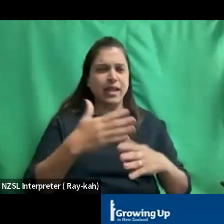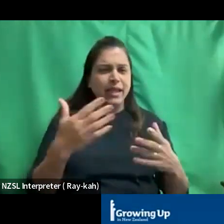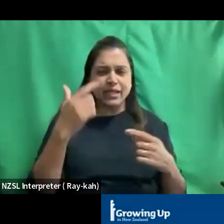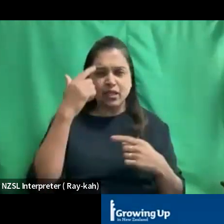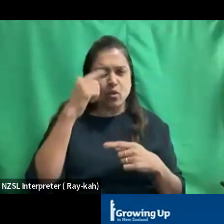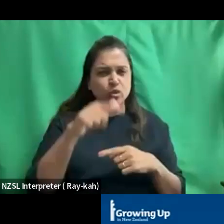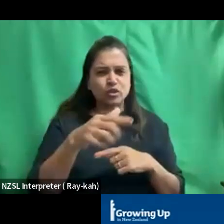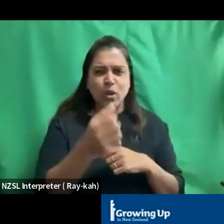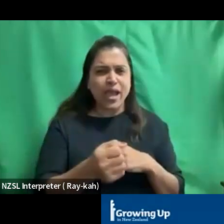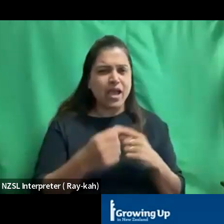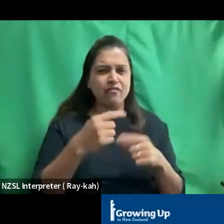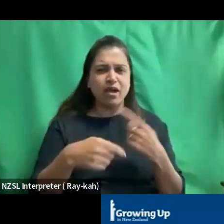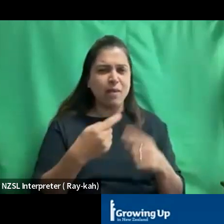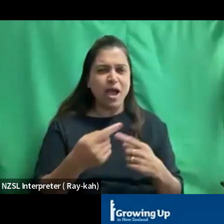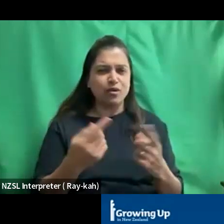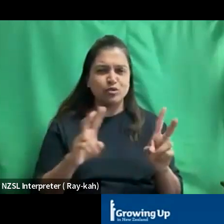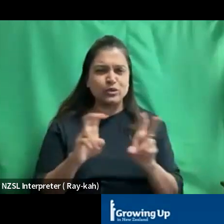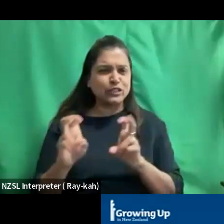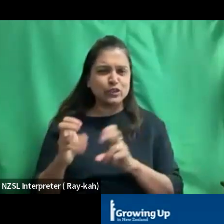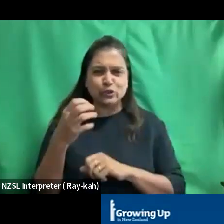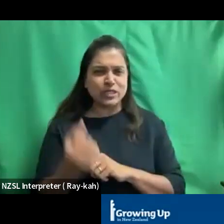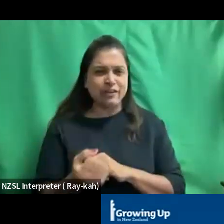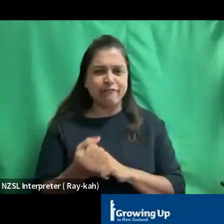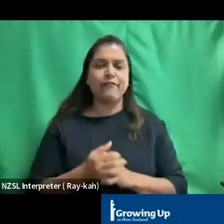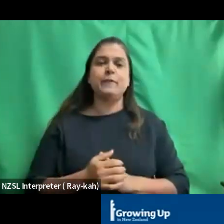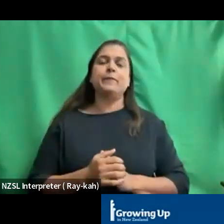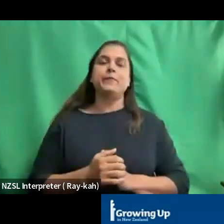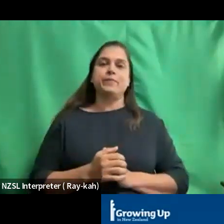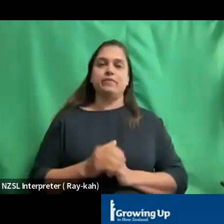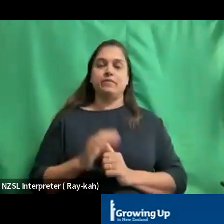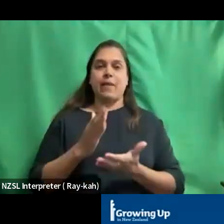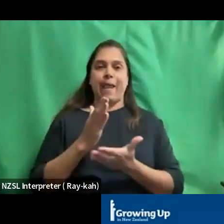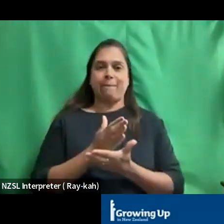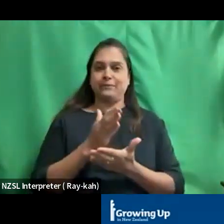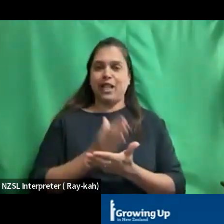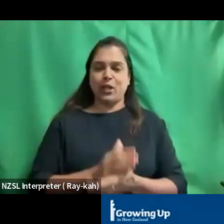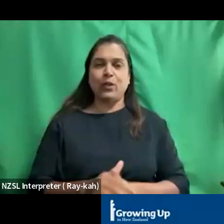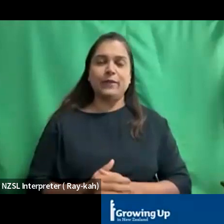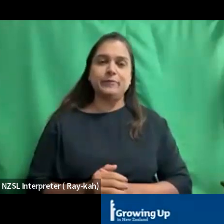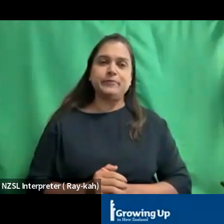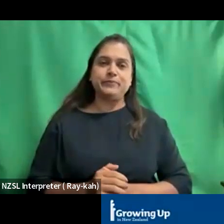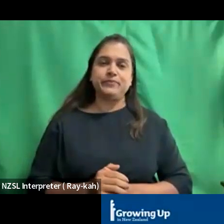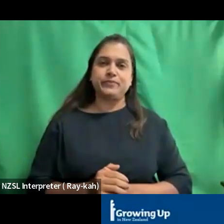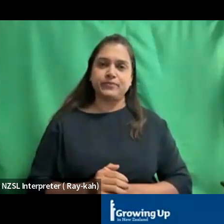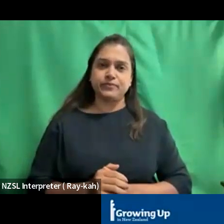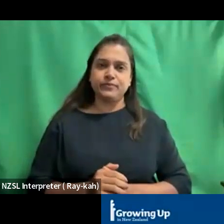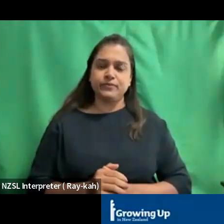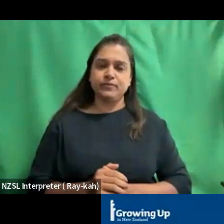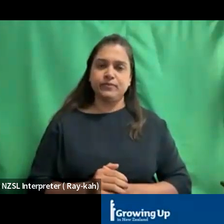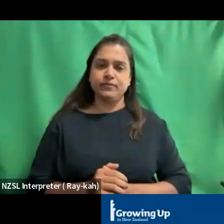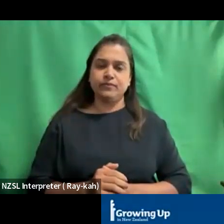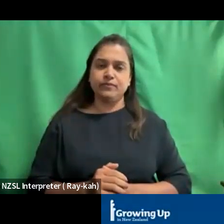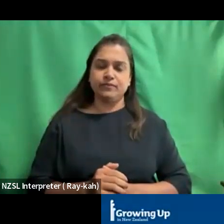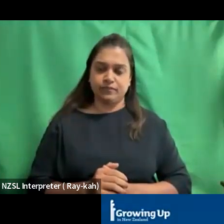around either of those issues? Absolutely. I mean, the Growing Up in New Zealand study